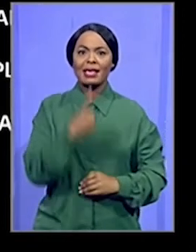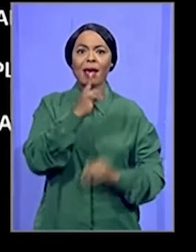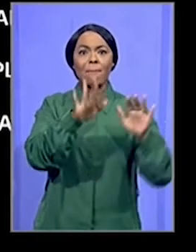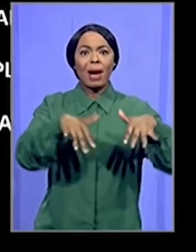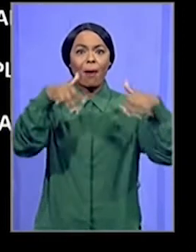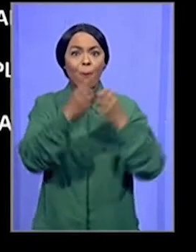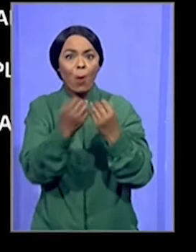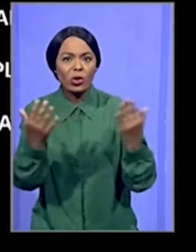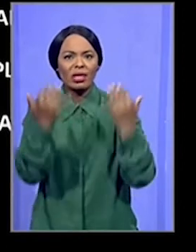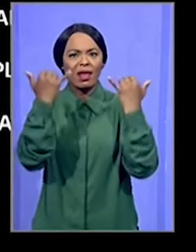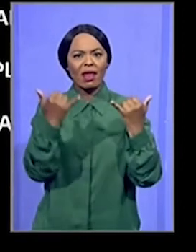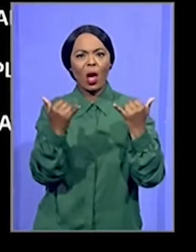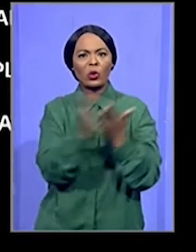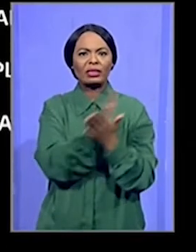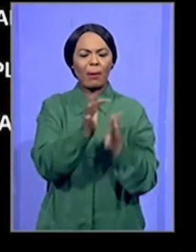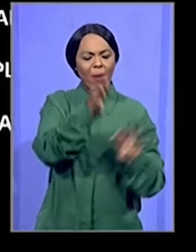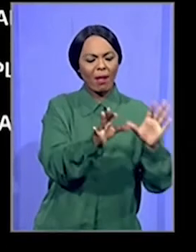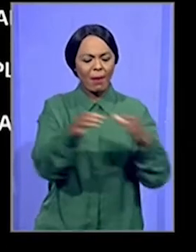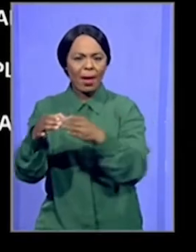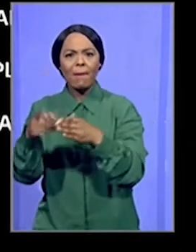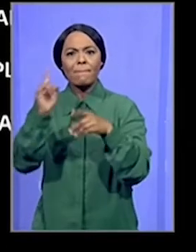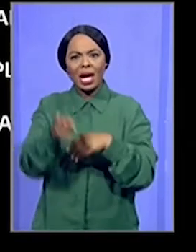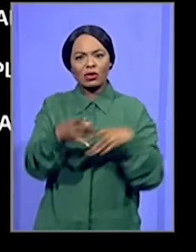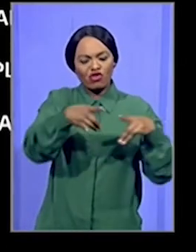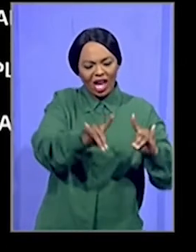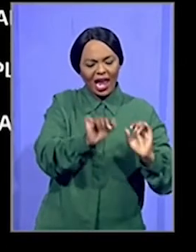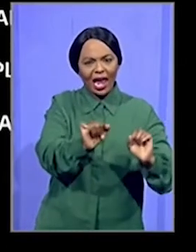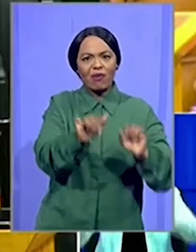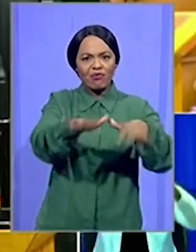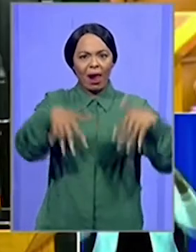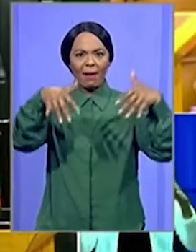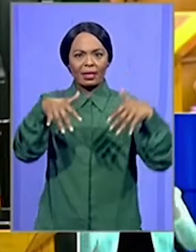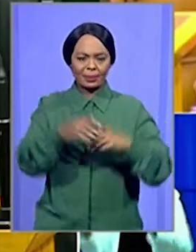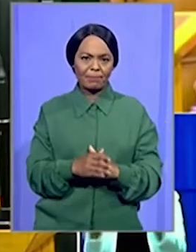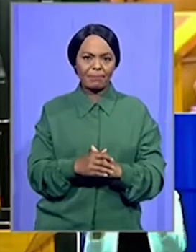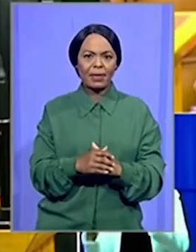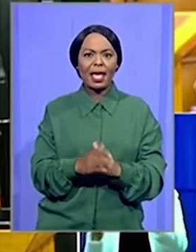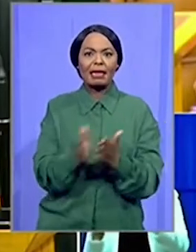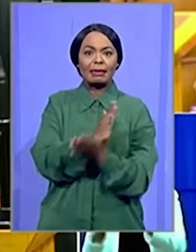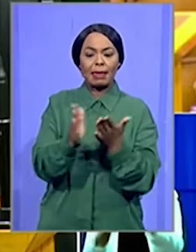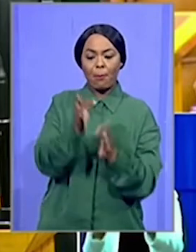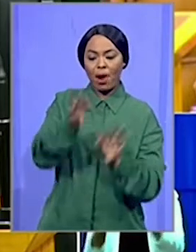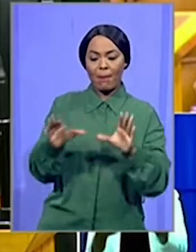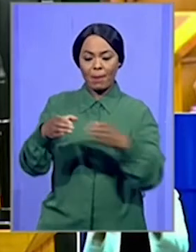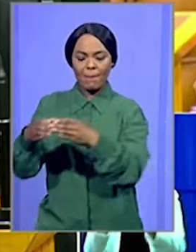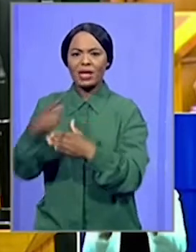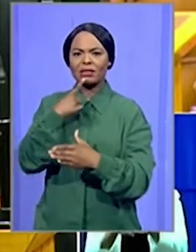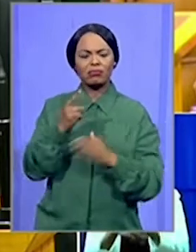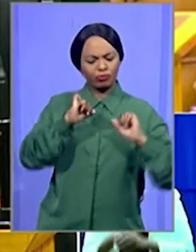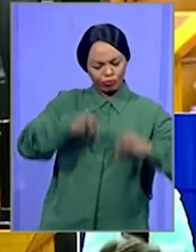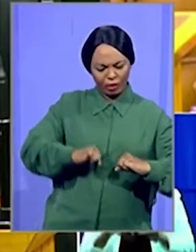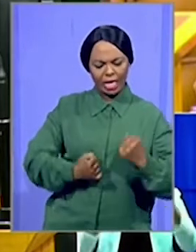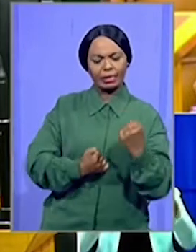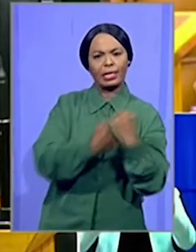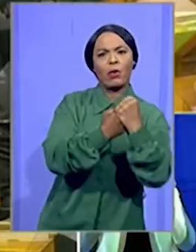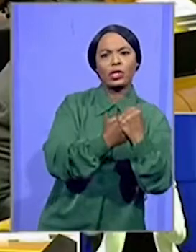mantši a makgotlaganetšo e be badulasetulo ba dikomiti tša palamente. Makgotlaganetšo a mangwe a amogetše šišinyo ye reng go